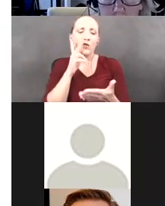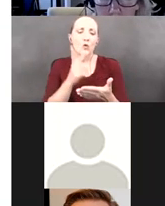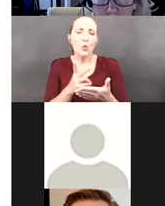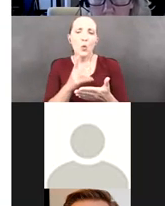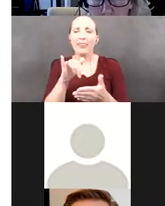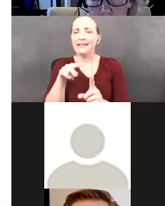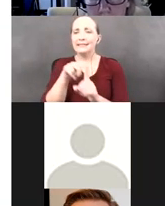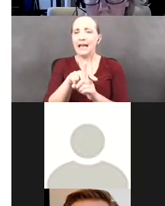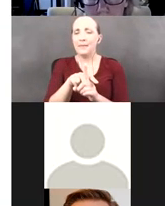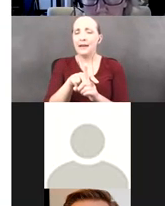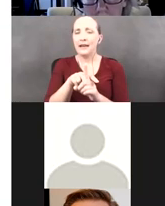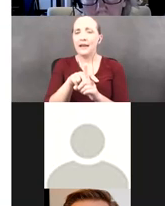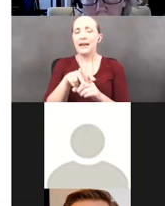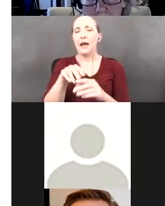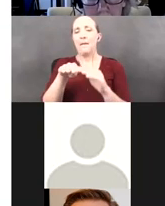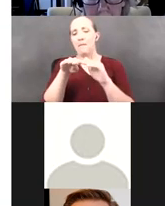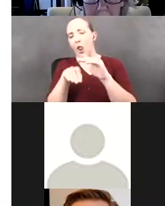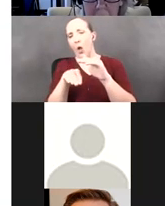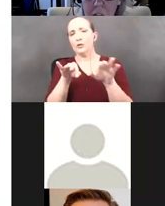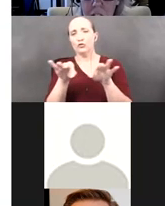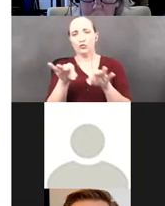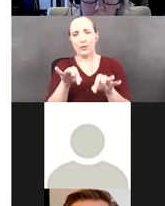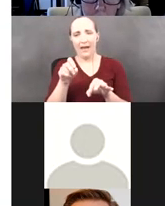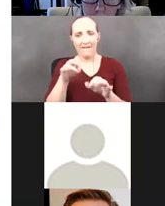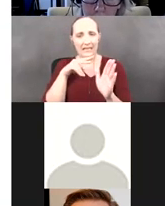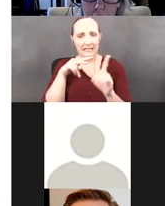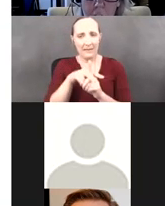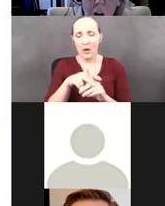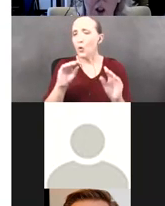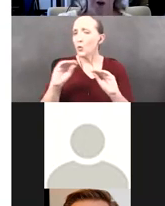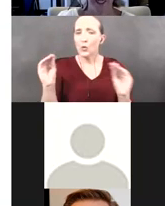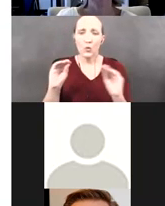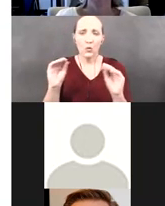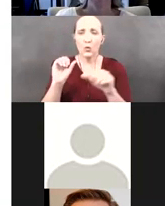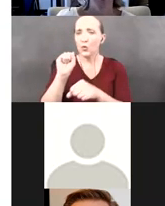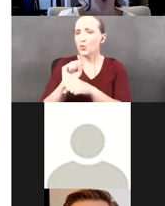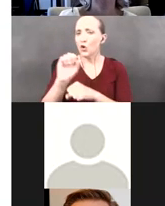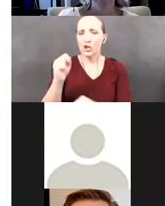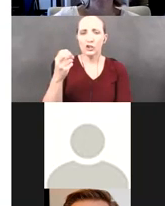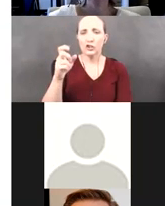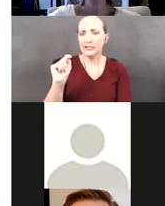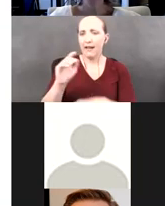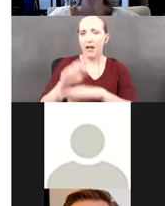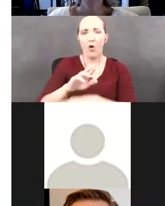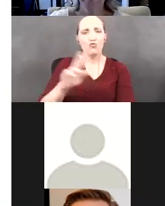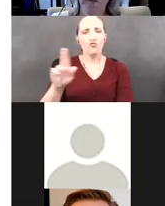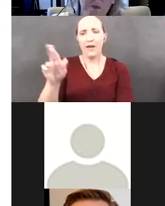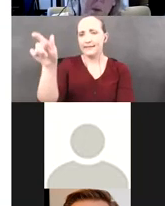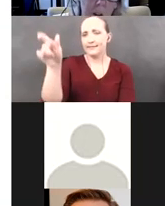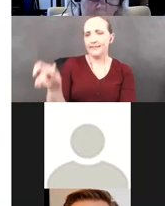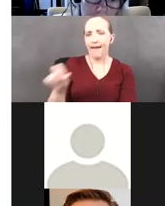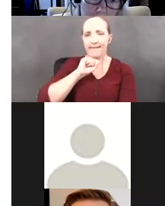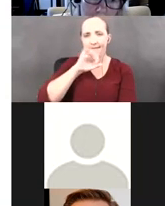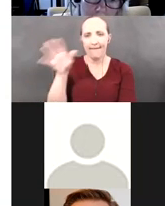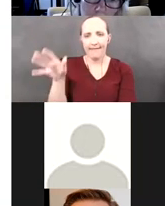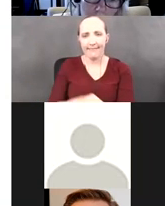portion trabajo below the en la parte description de of the ver la assignment, tarea and there debajo de is la not a descripción de la tarea worksheet on the y right no hay side una at hoja de all. trabajo que está a la mano derecha para